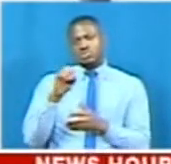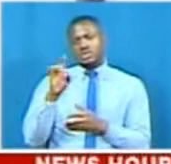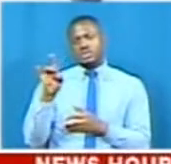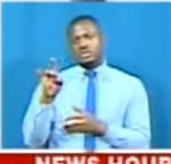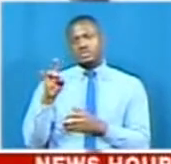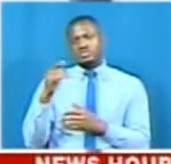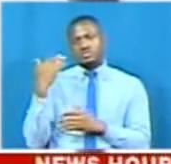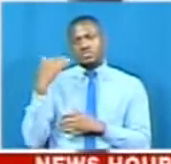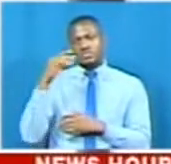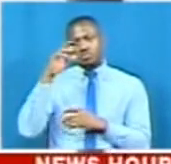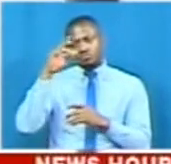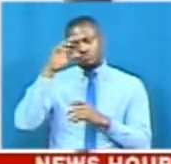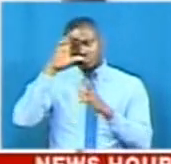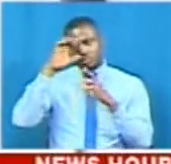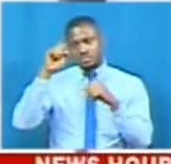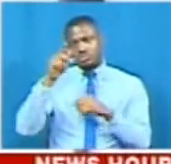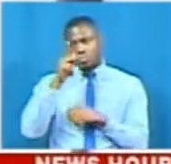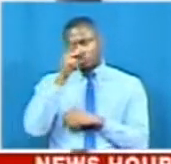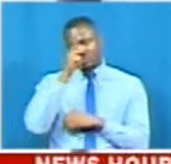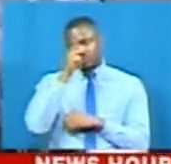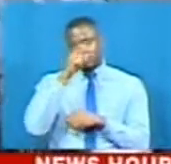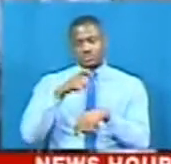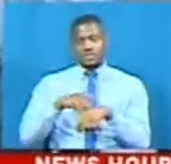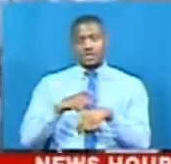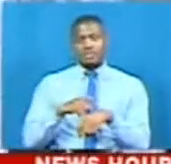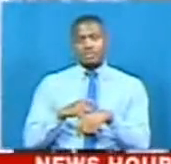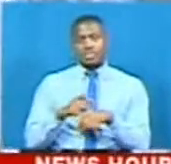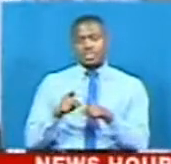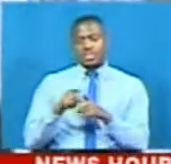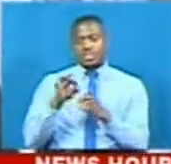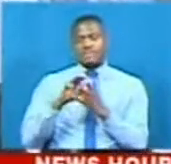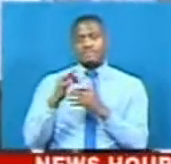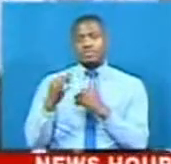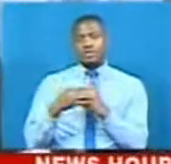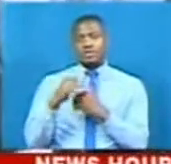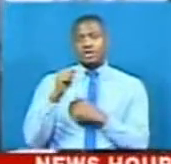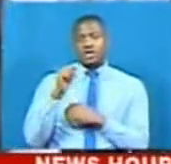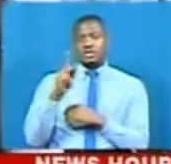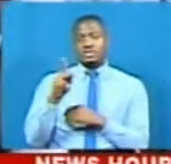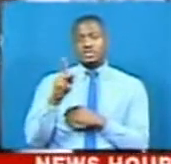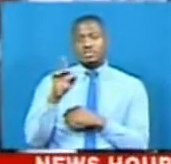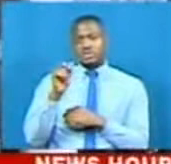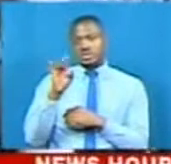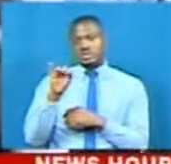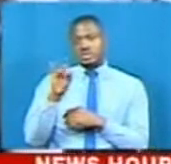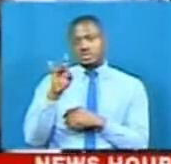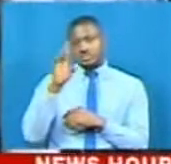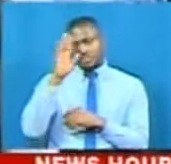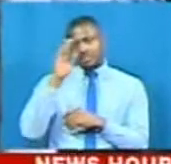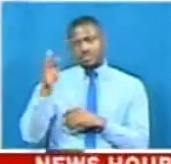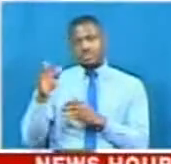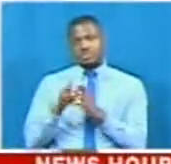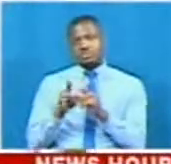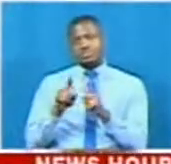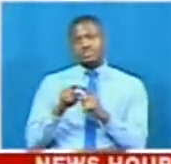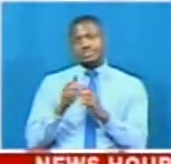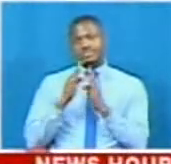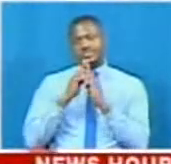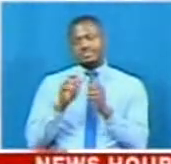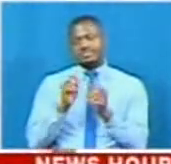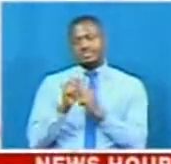2008 during former President Kufuor's administration. On February 18, 2019, Justice